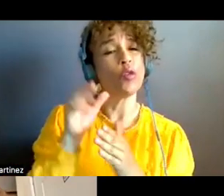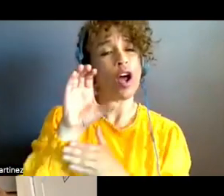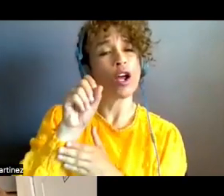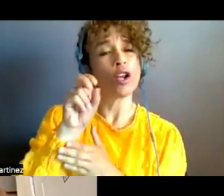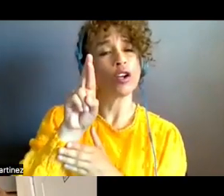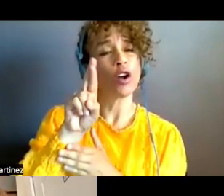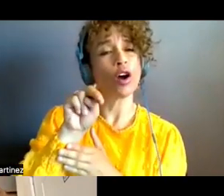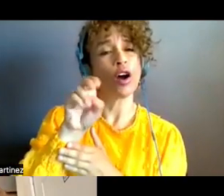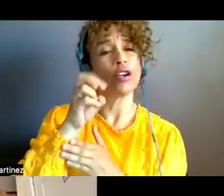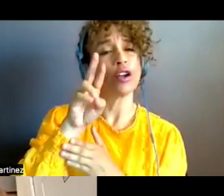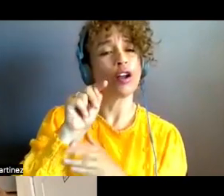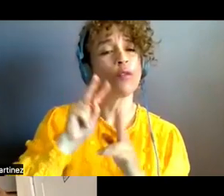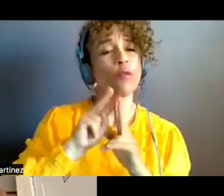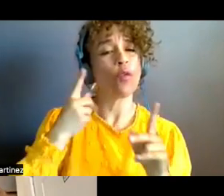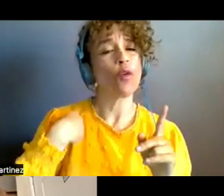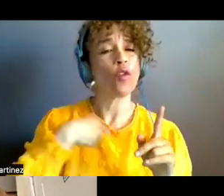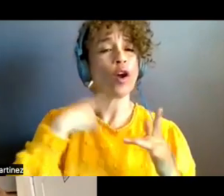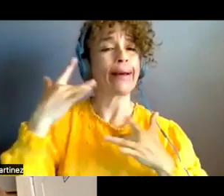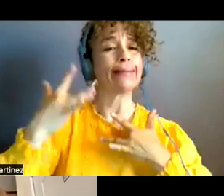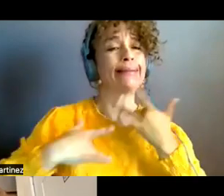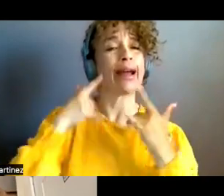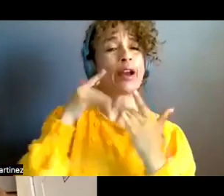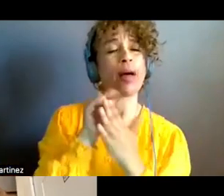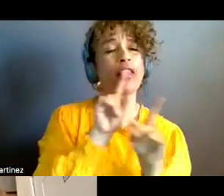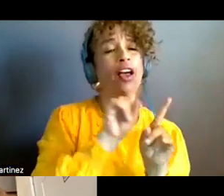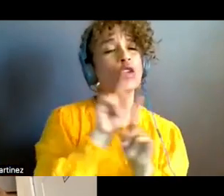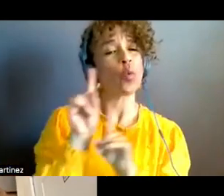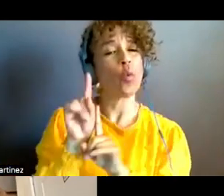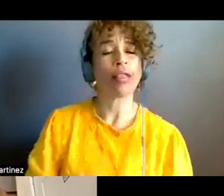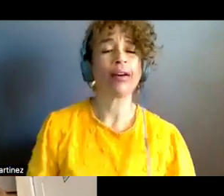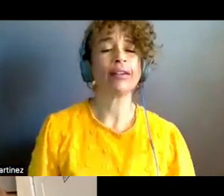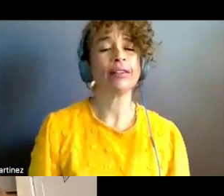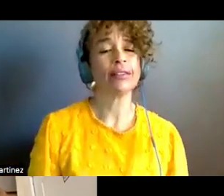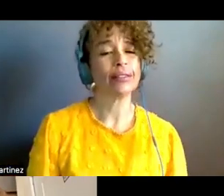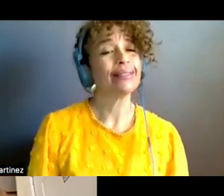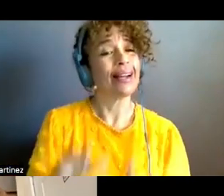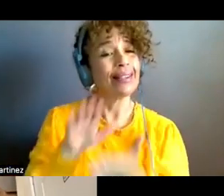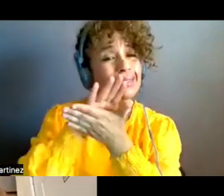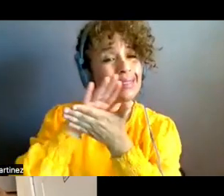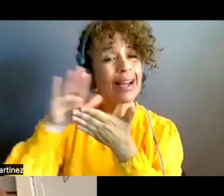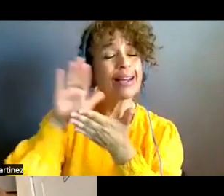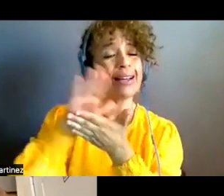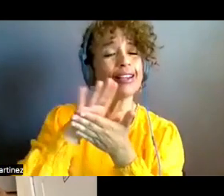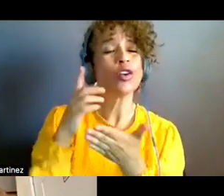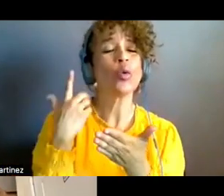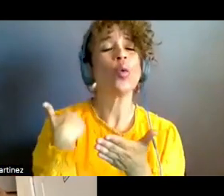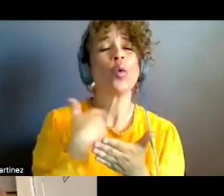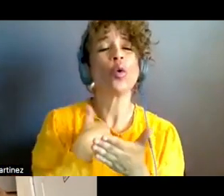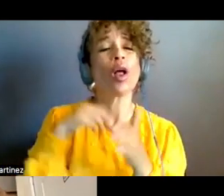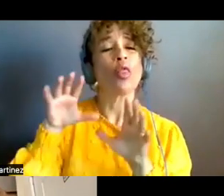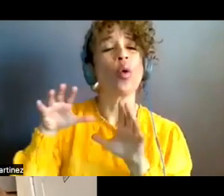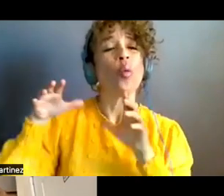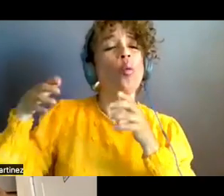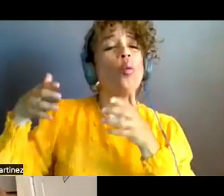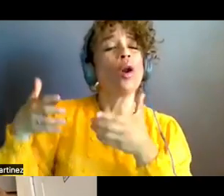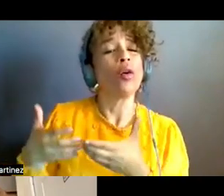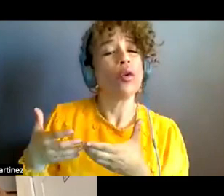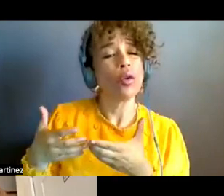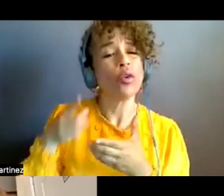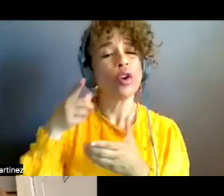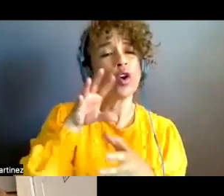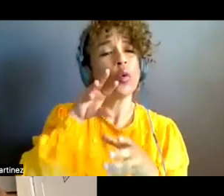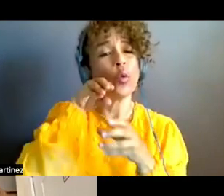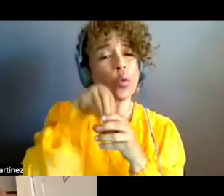the series. So we're very excited about that as well. That's nice. What regions of the world have you